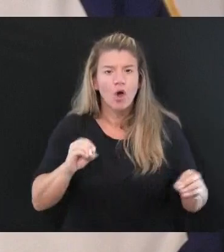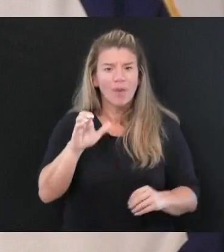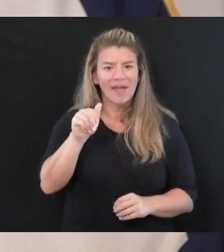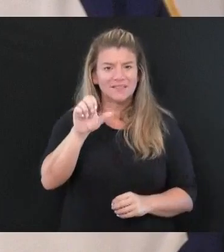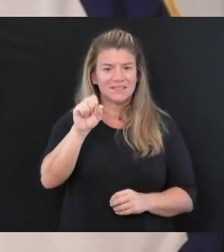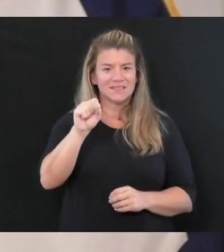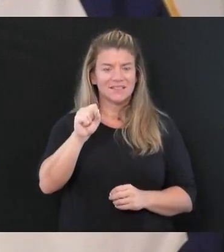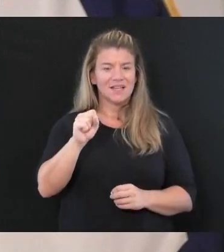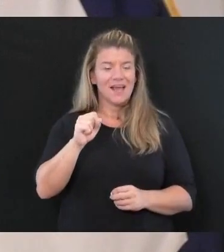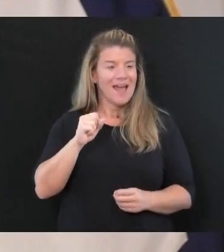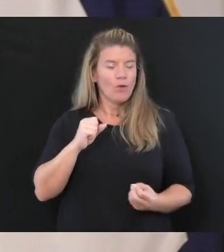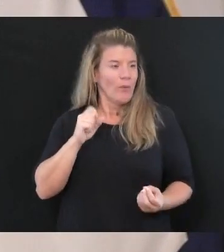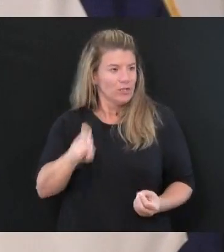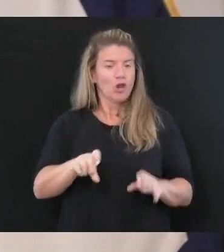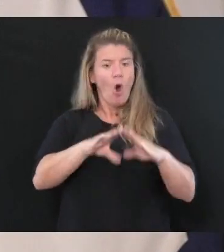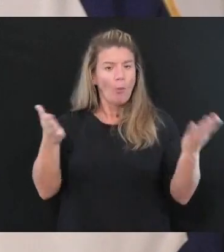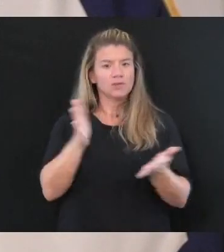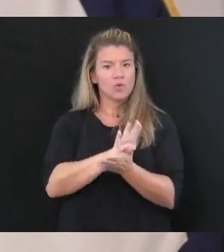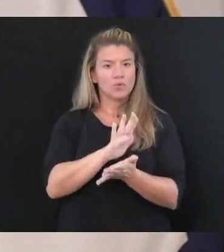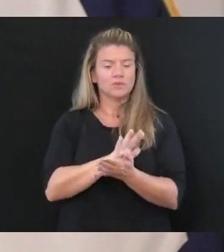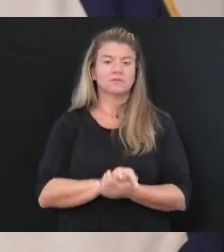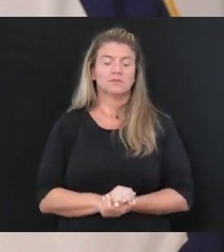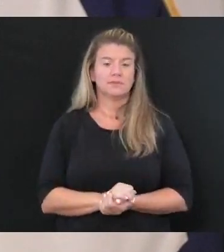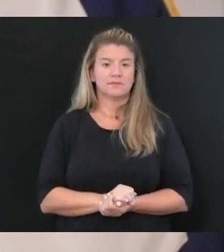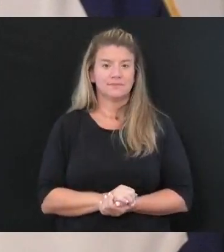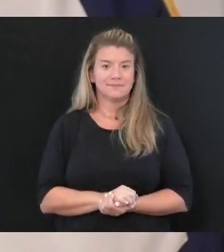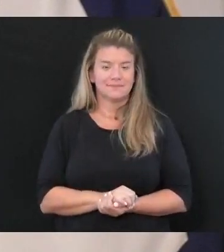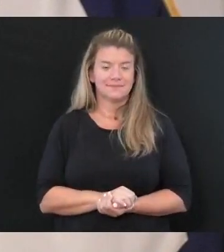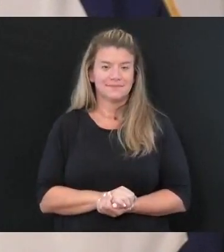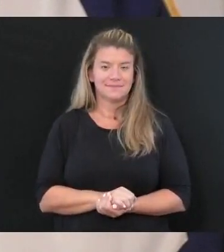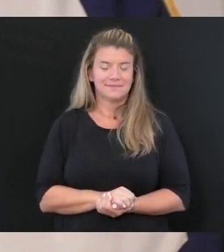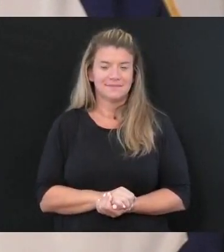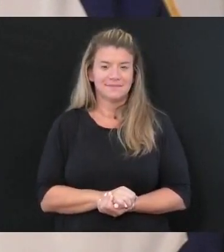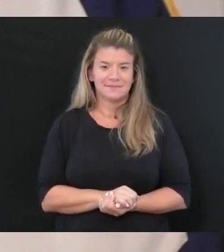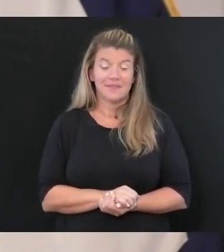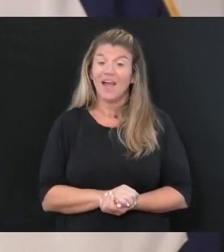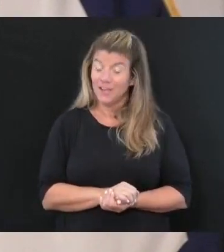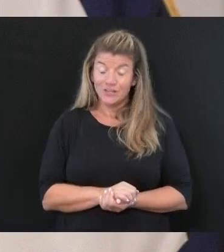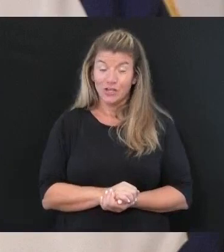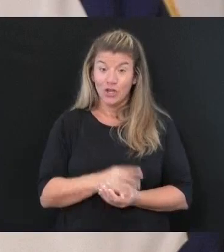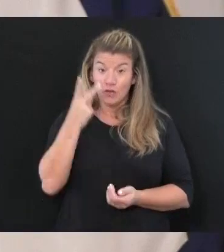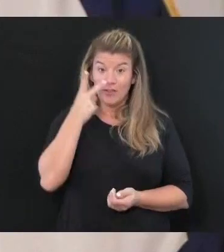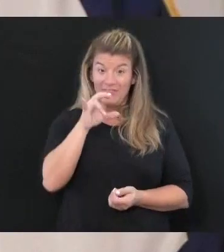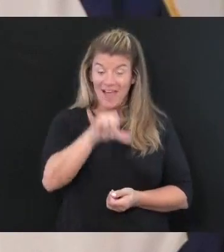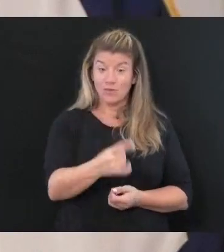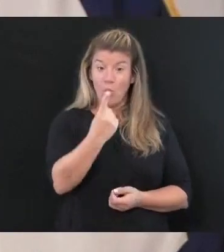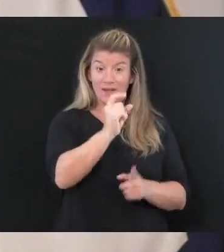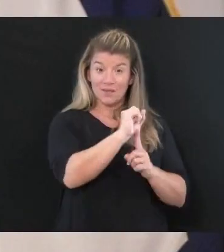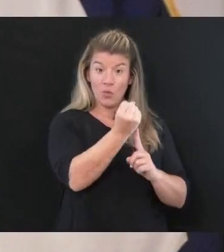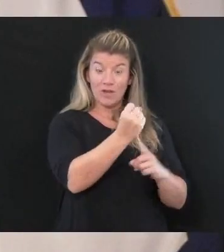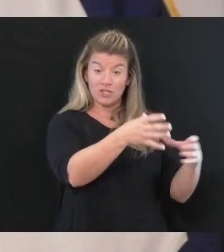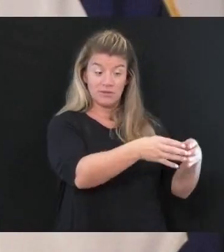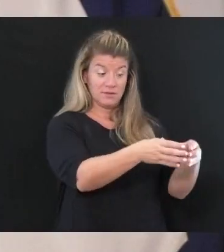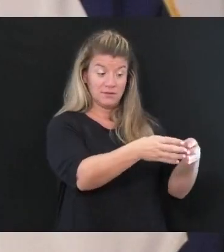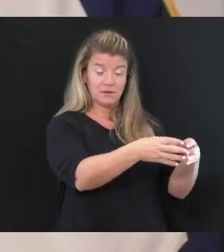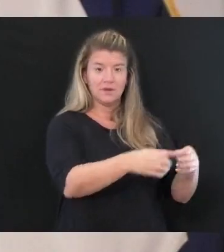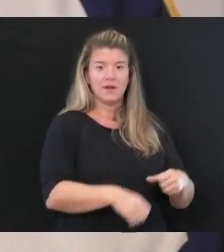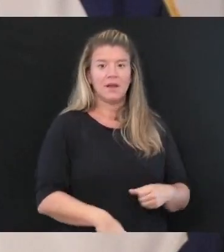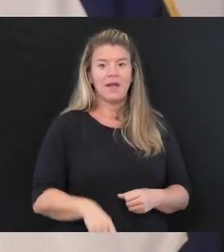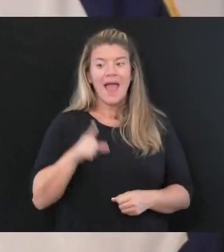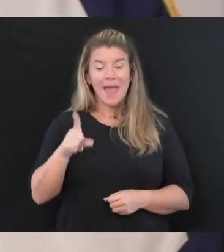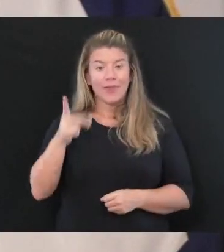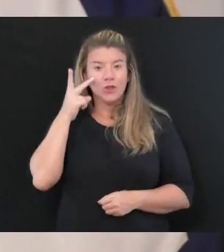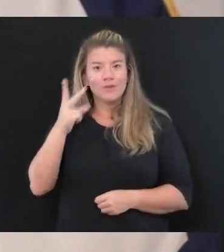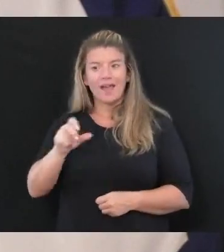and we need to just go back to school. Well, you see, you got that, and you got the situation with real